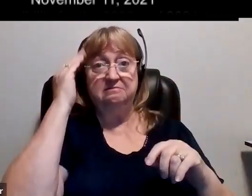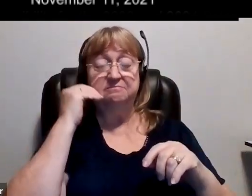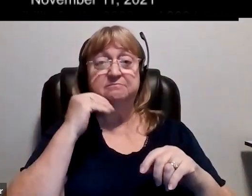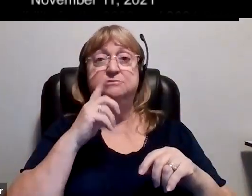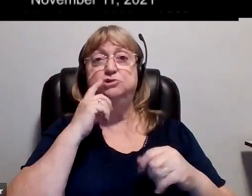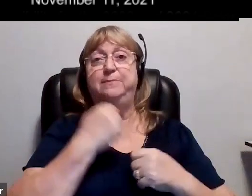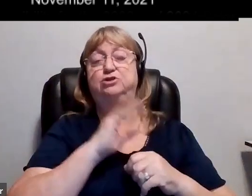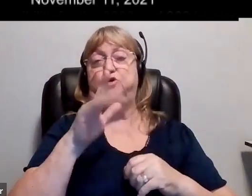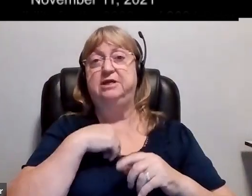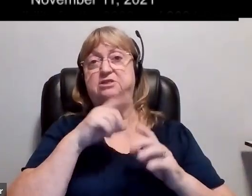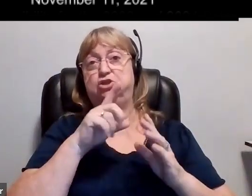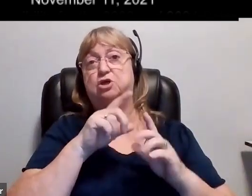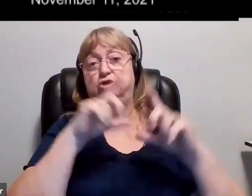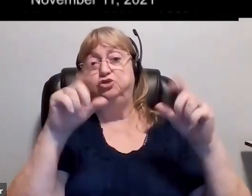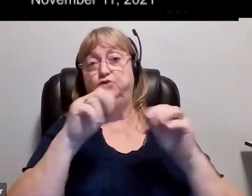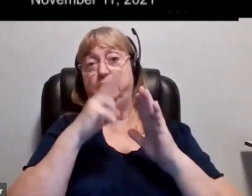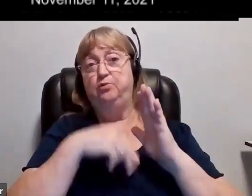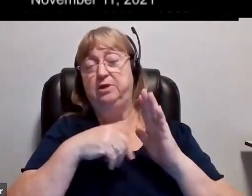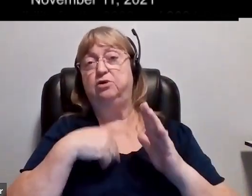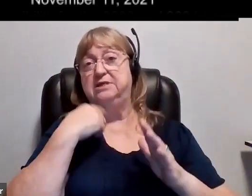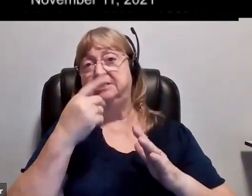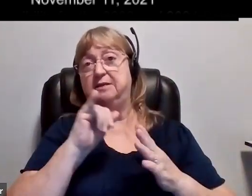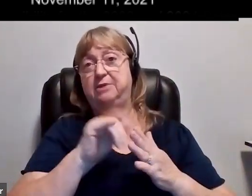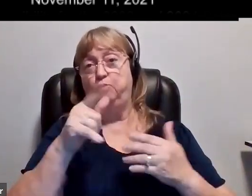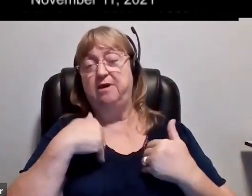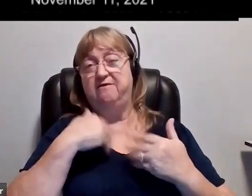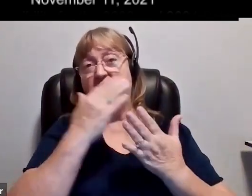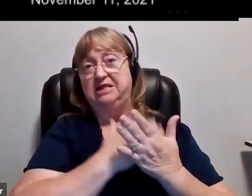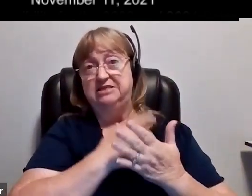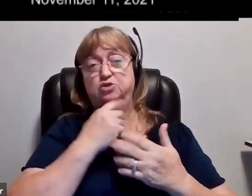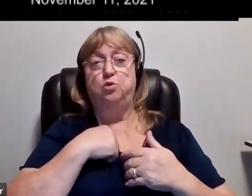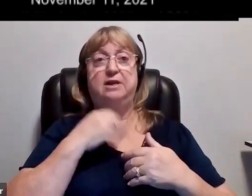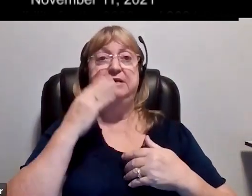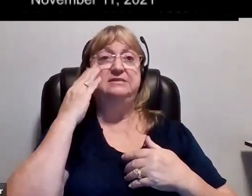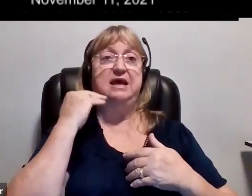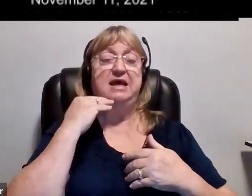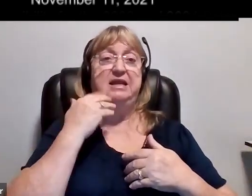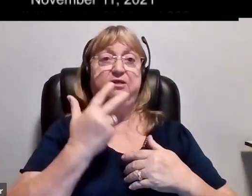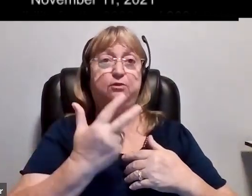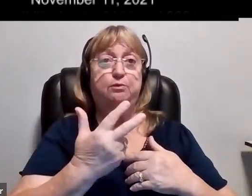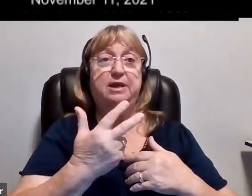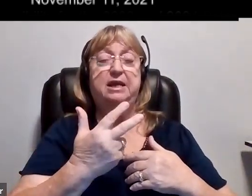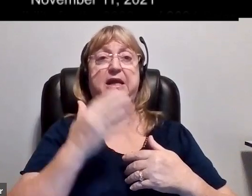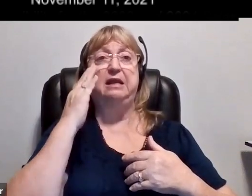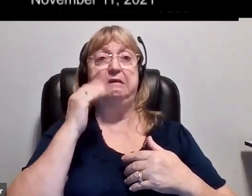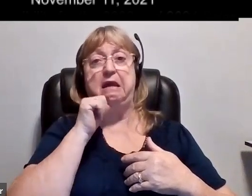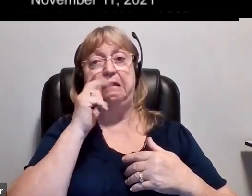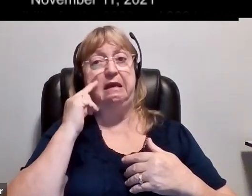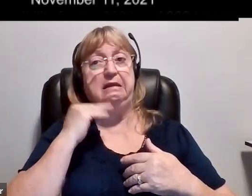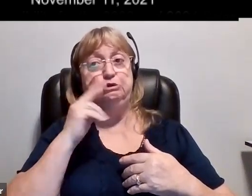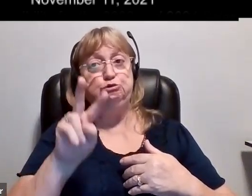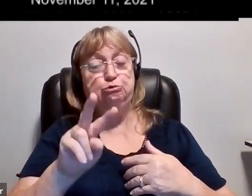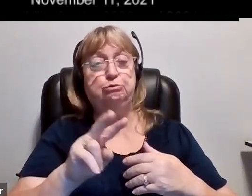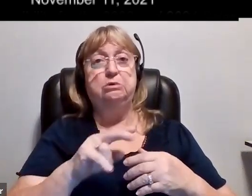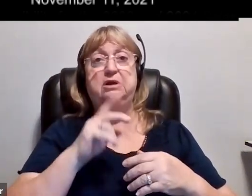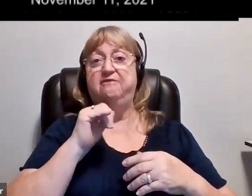screen reader can tell him that a list is coming up, or this is a heading 3 rather than heading 2. Otherwise,